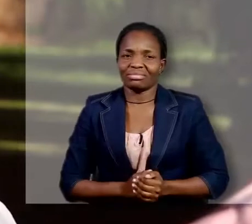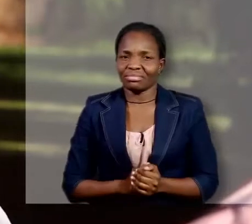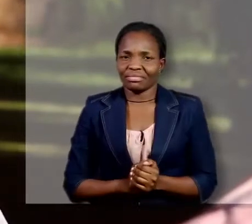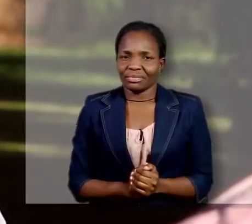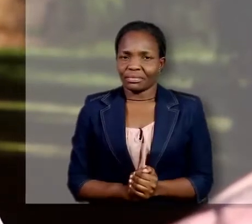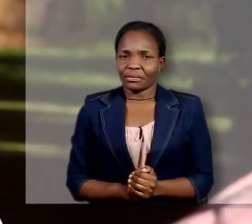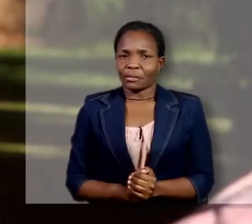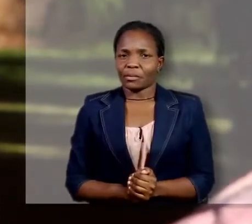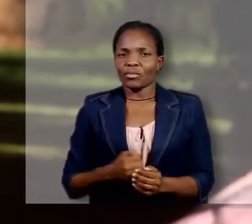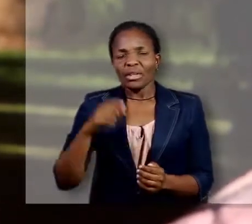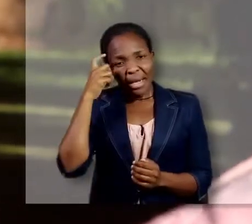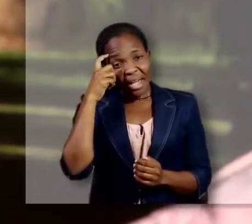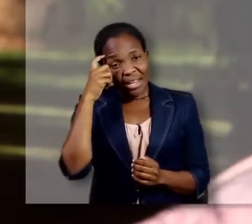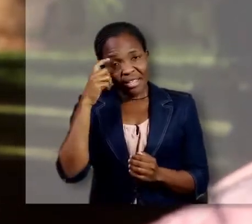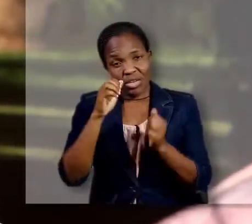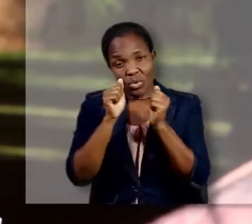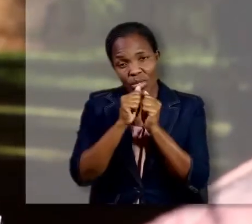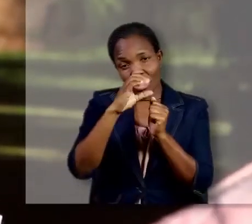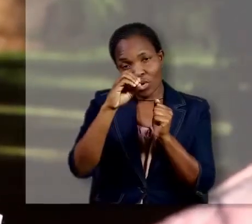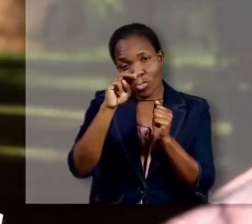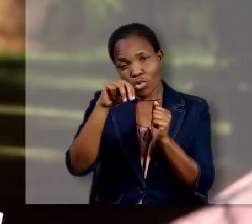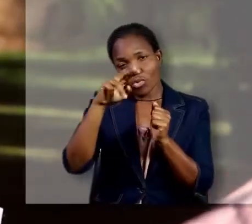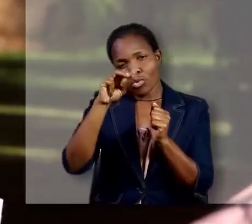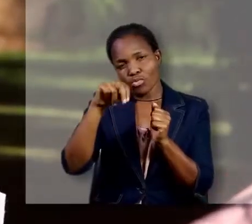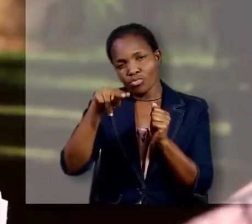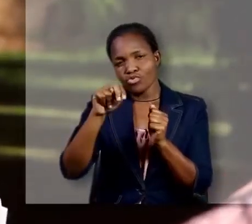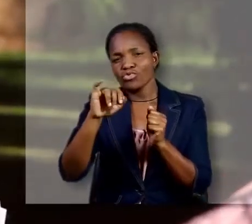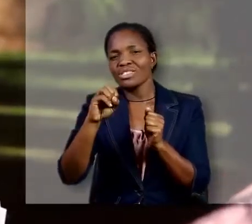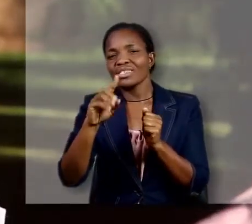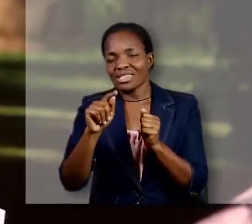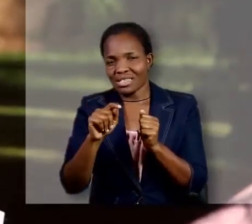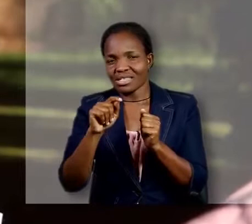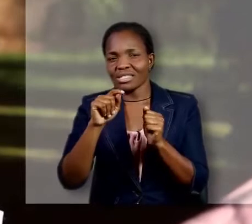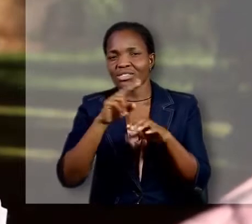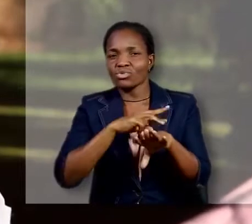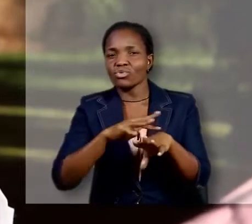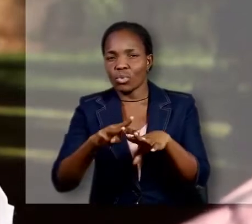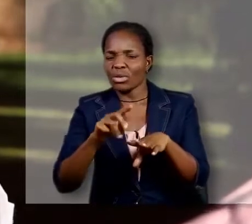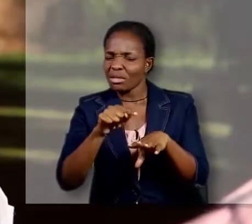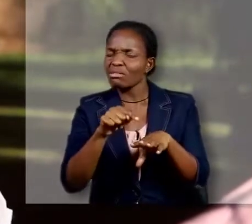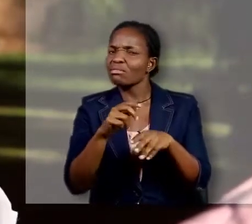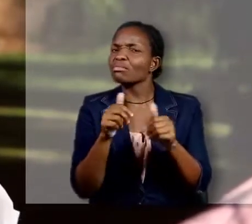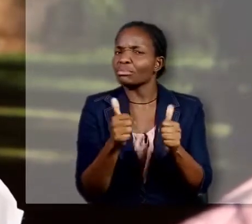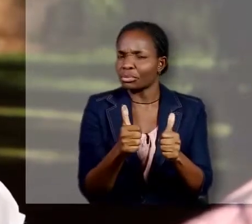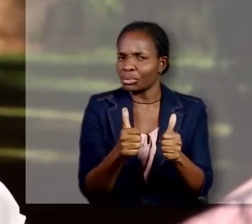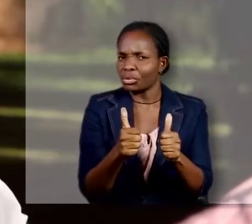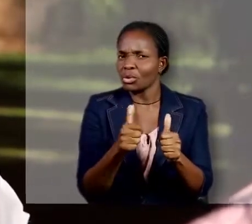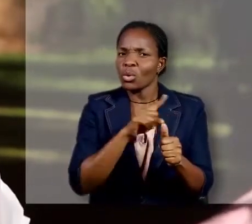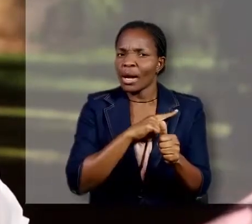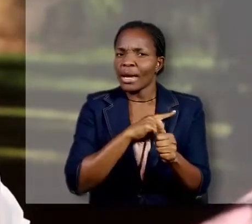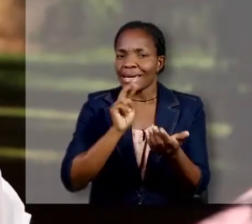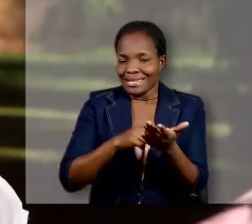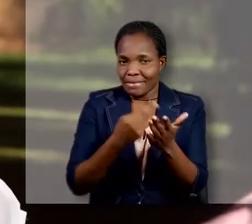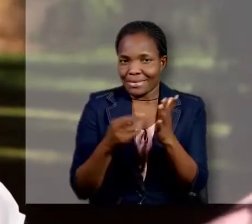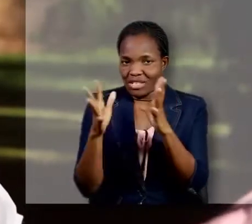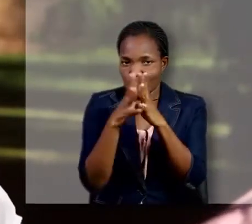I think it will be the communist system. I think it's a nice system because it just represents togetherness and